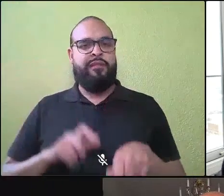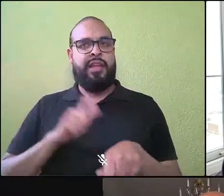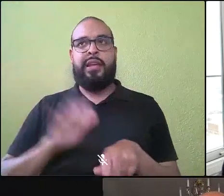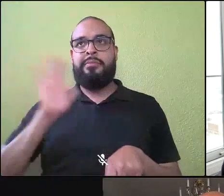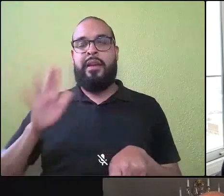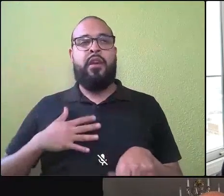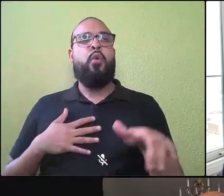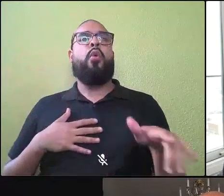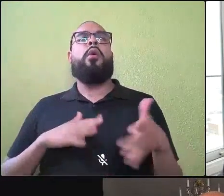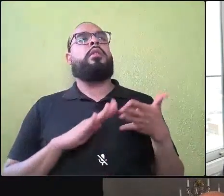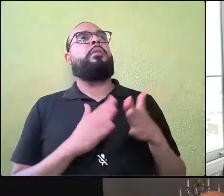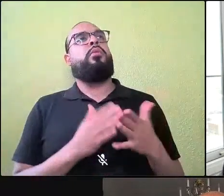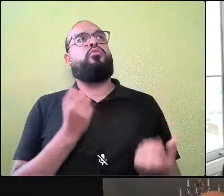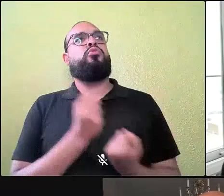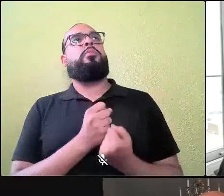Yeah.